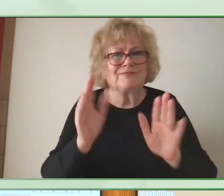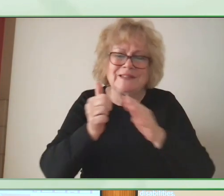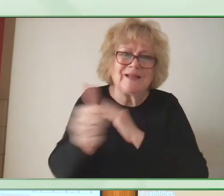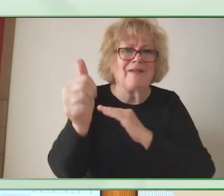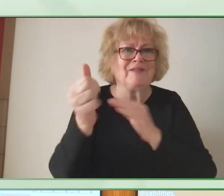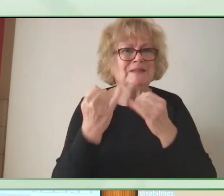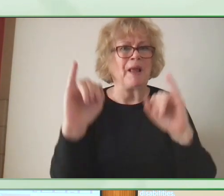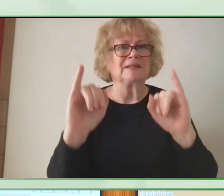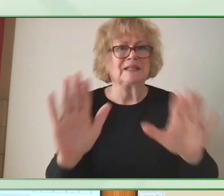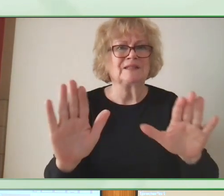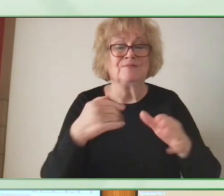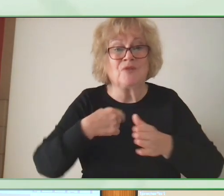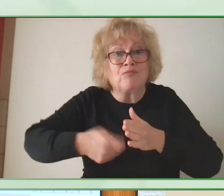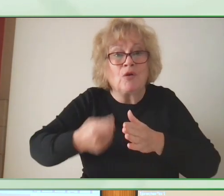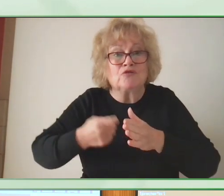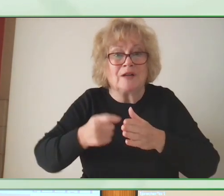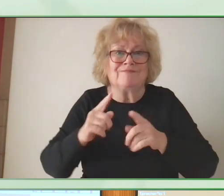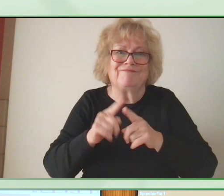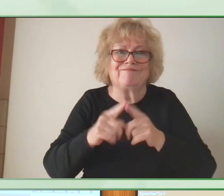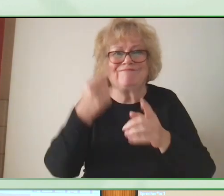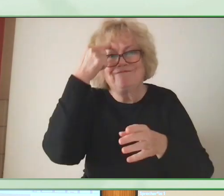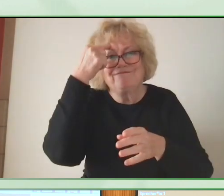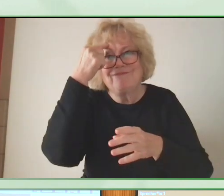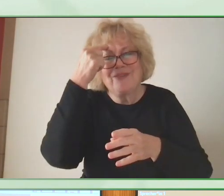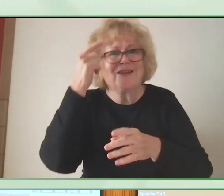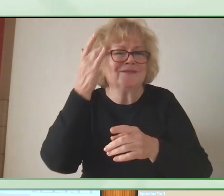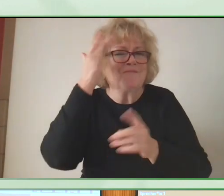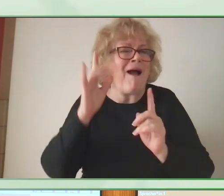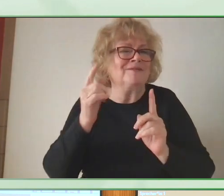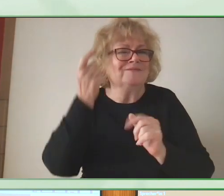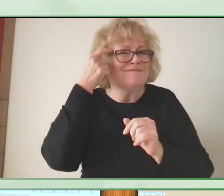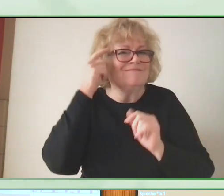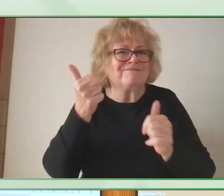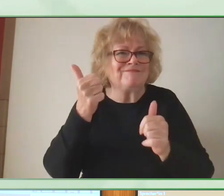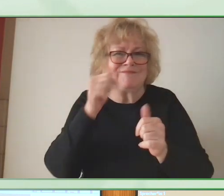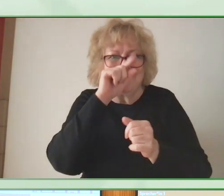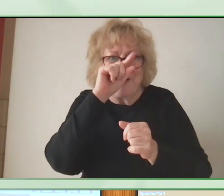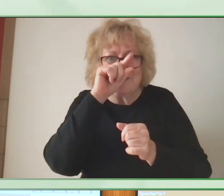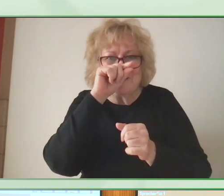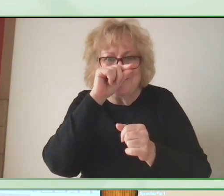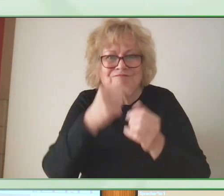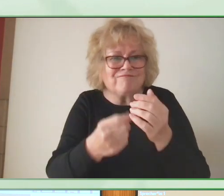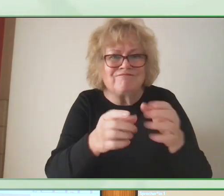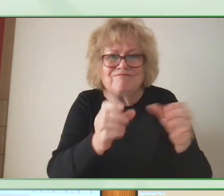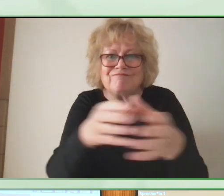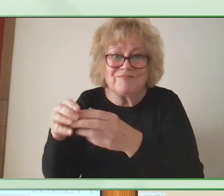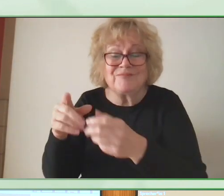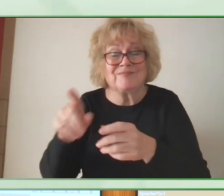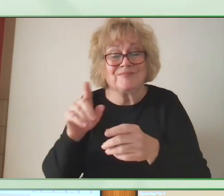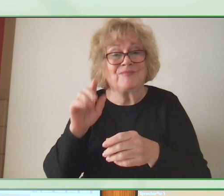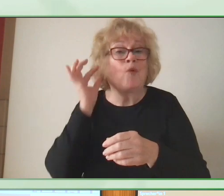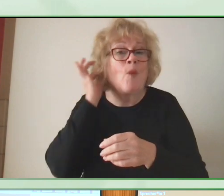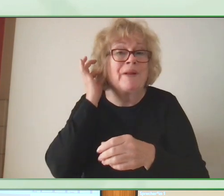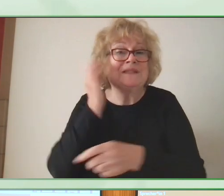with disabilities to use technology in their poultry farming. So